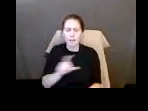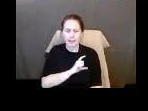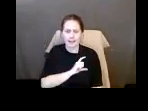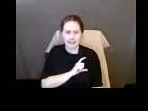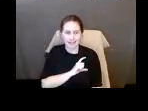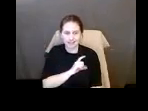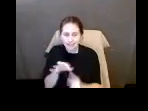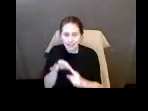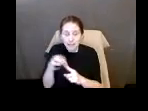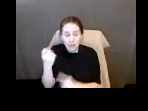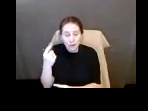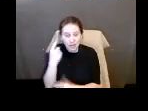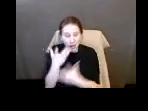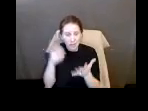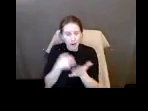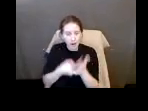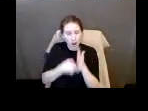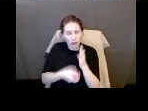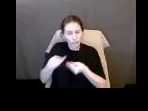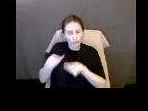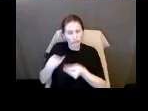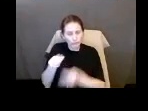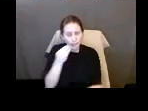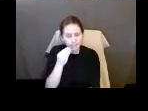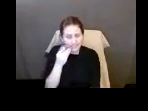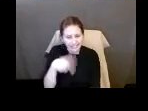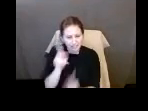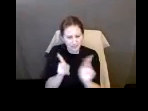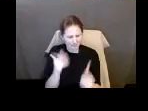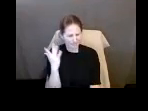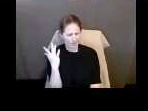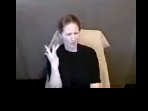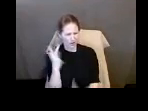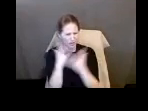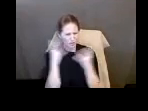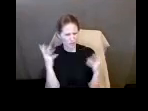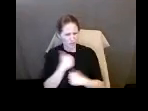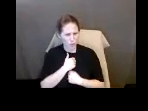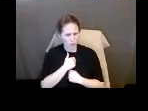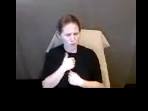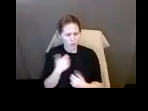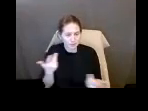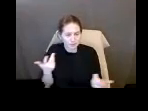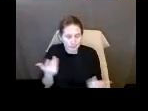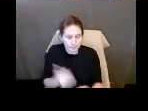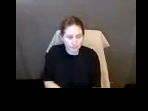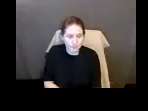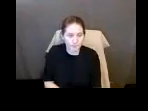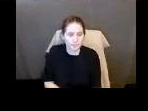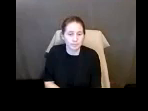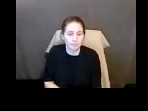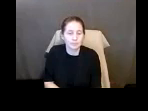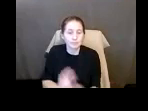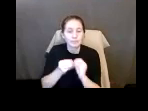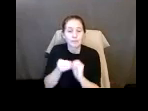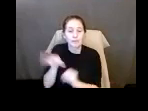the cost of feeding these people out there in the desert. Why so many, right? Now at site 9,